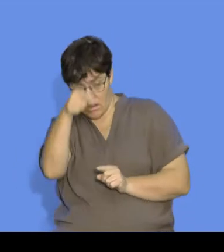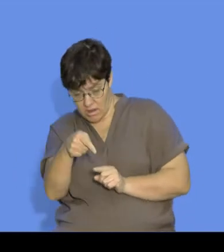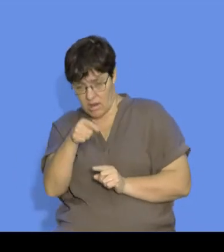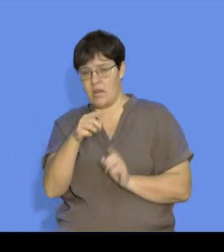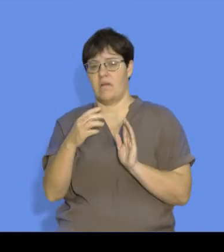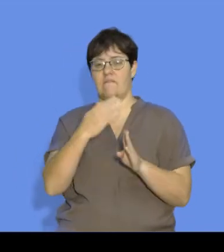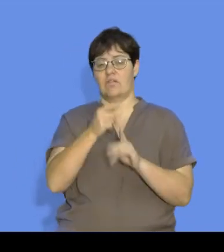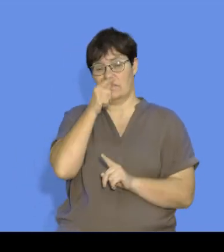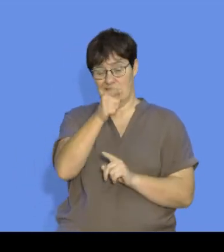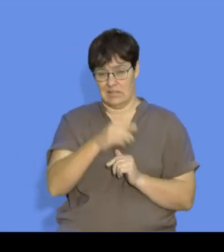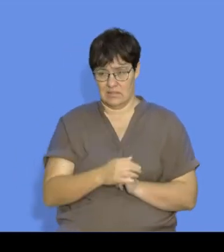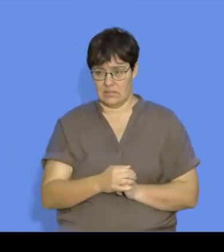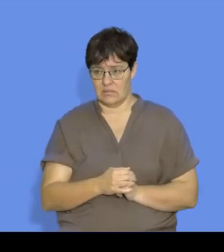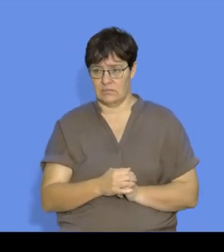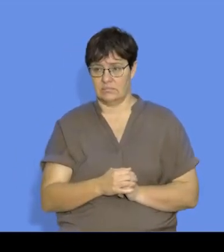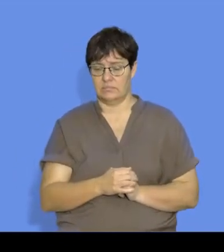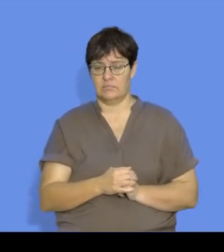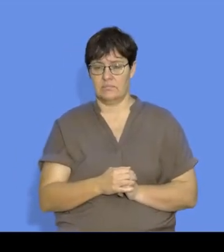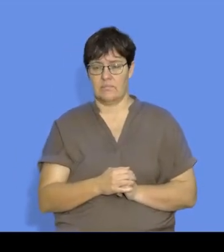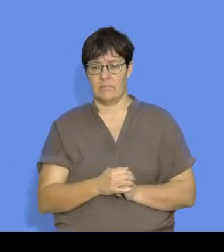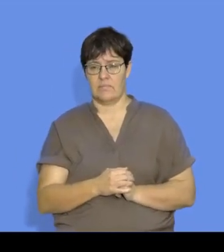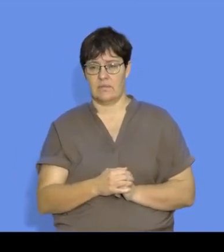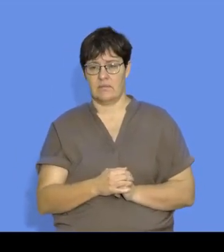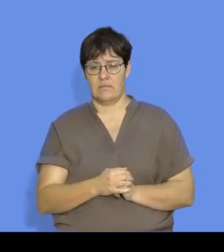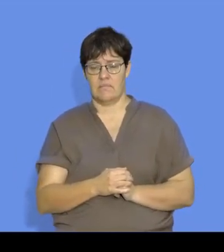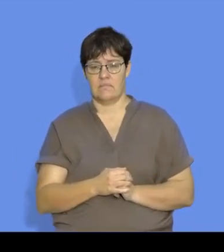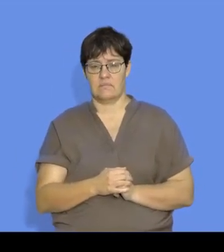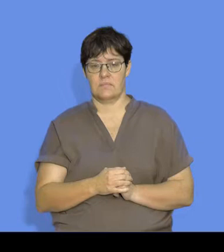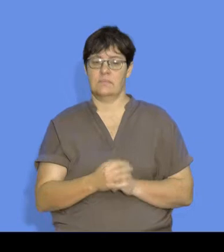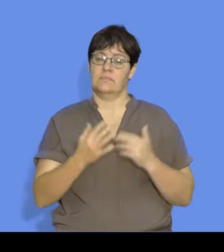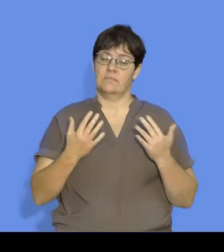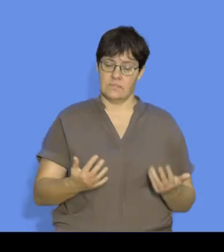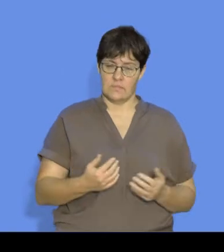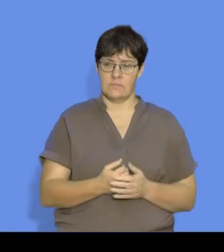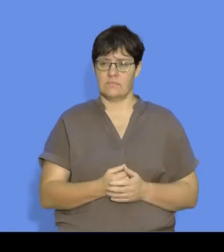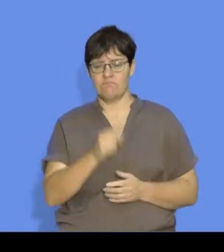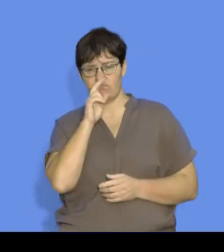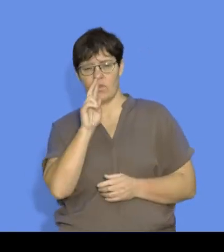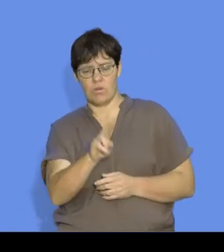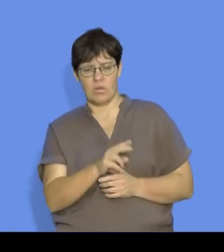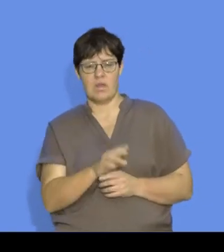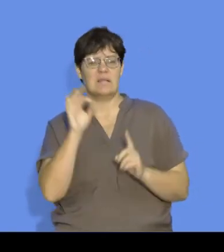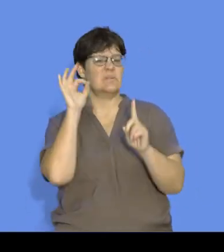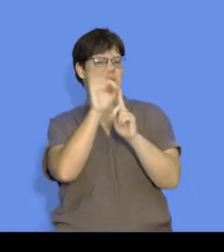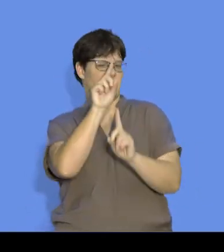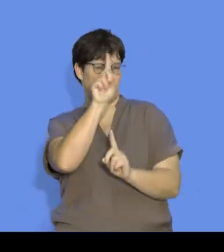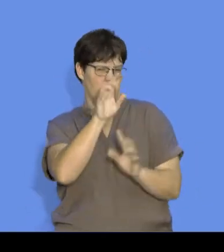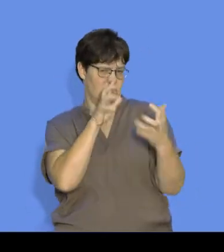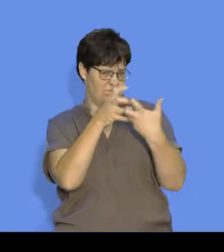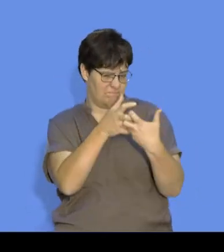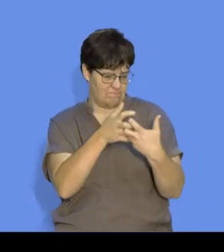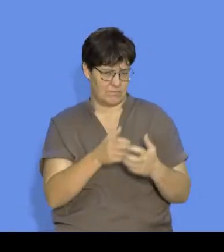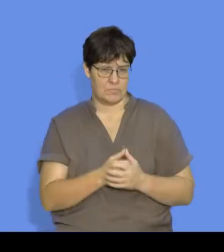the function. So this is normally the turning points of the function. Now just to look at a specific question,